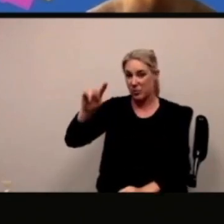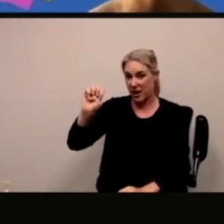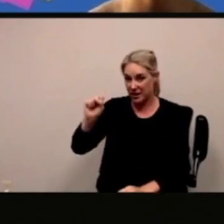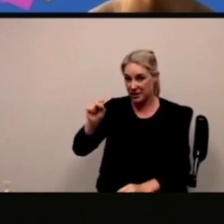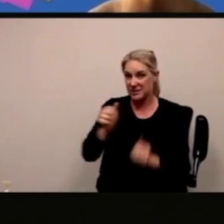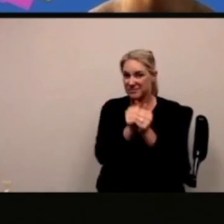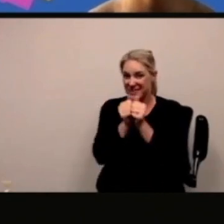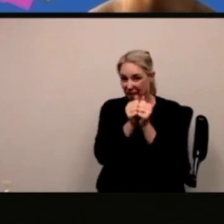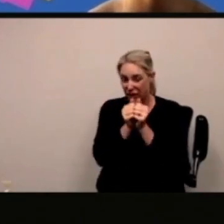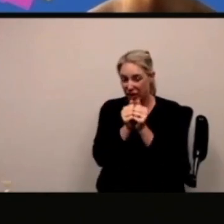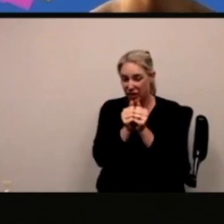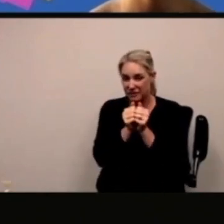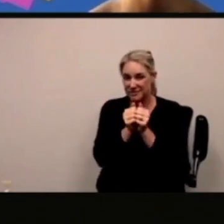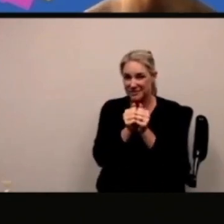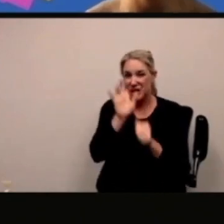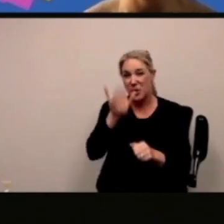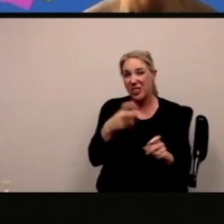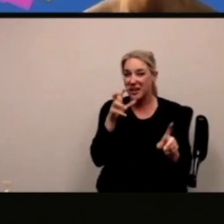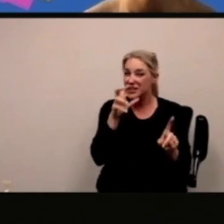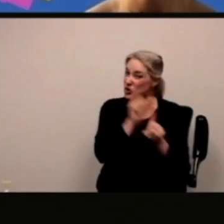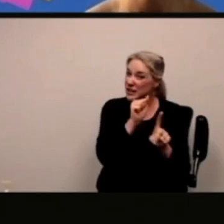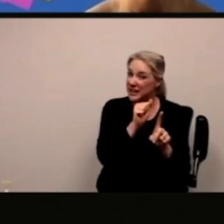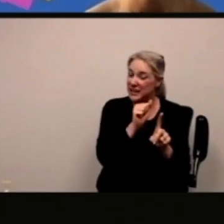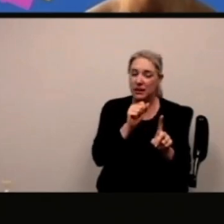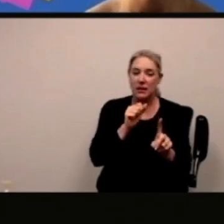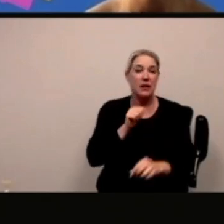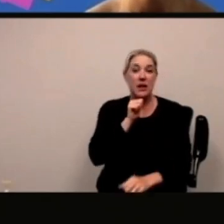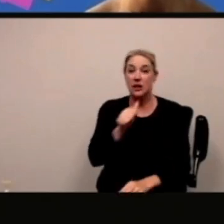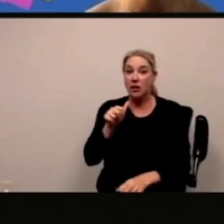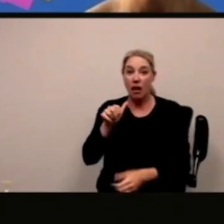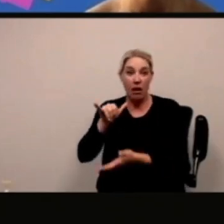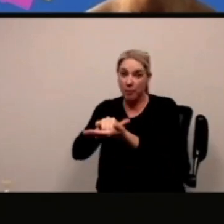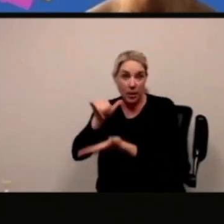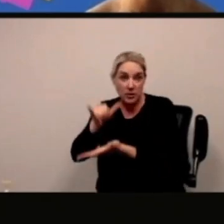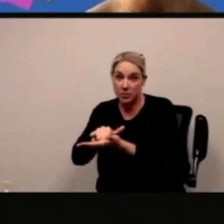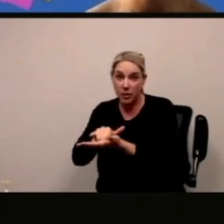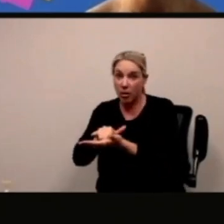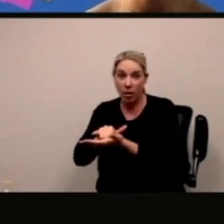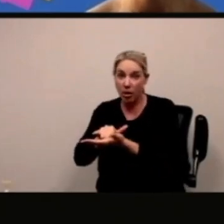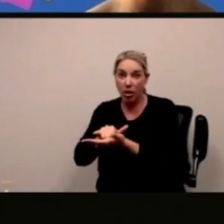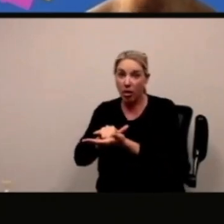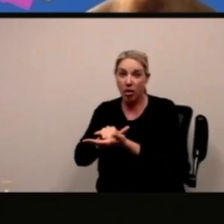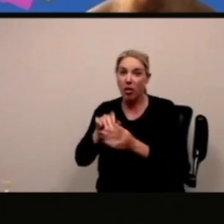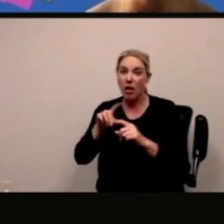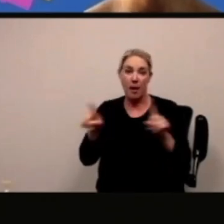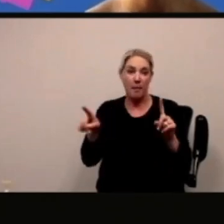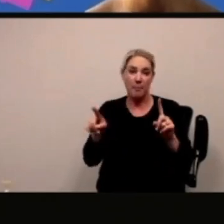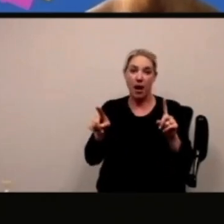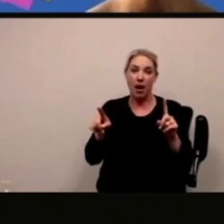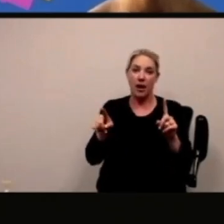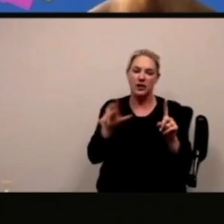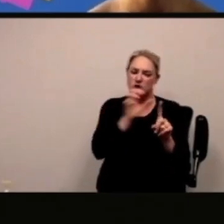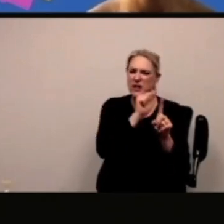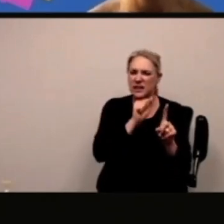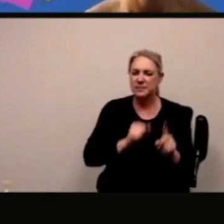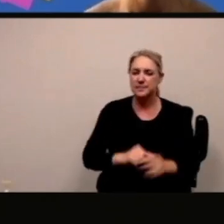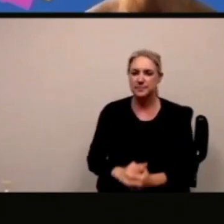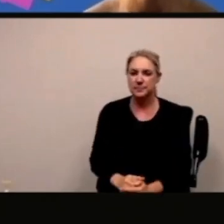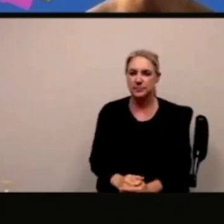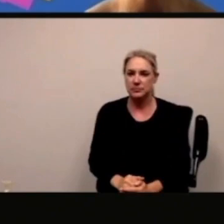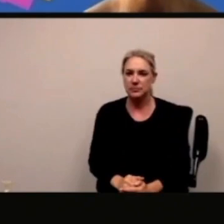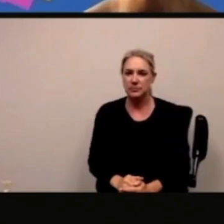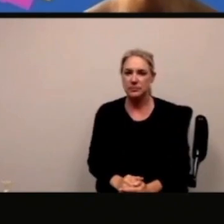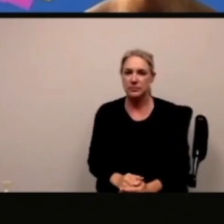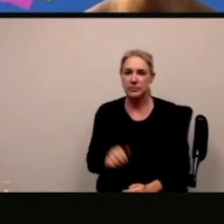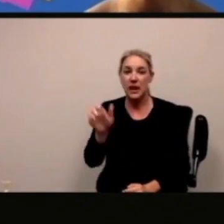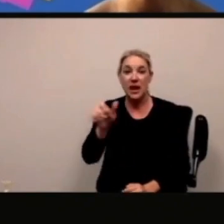Yeah, stuff is tricky. Not impossible. I should also mention, this is not the only experiment in this direction. Other folks in the